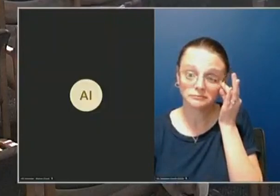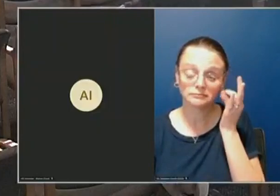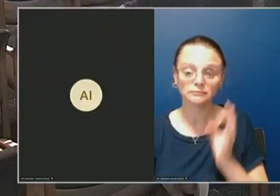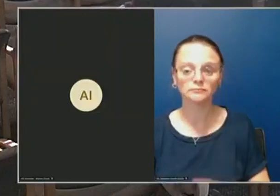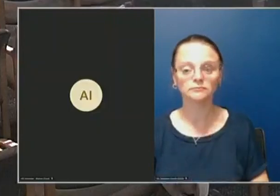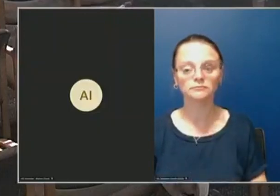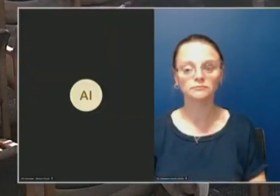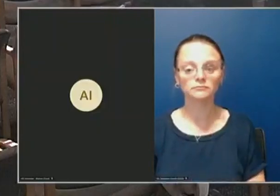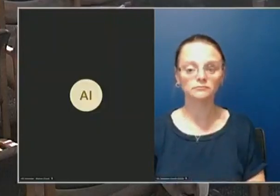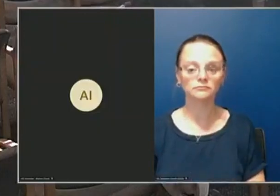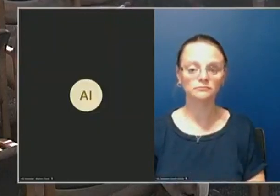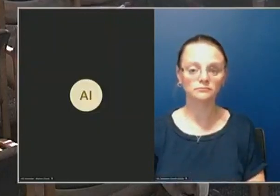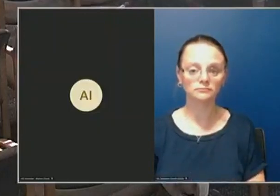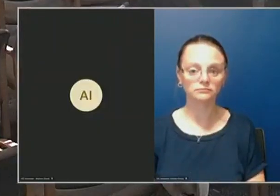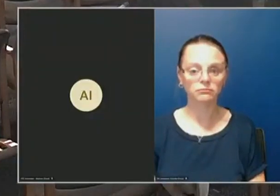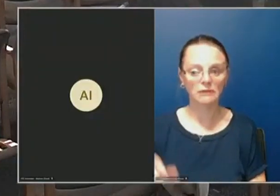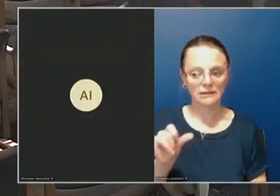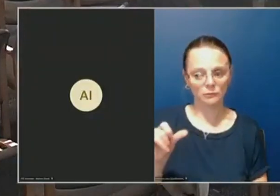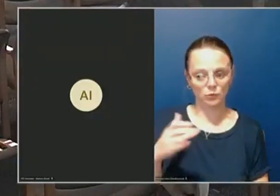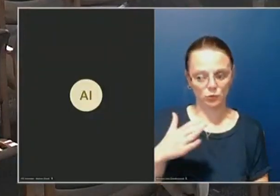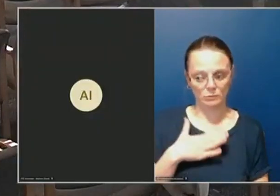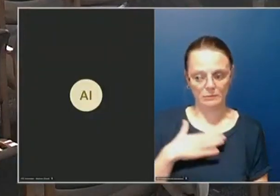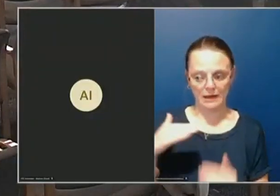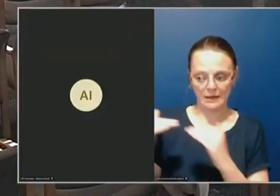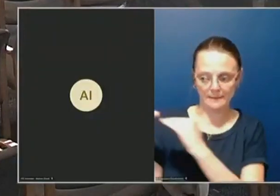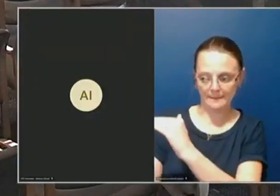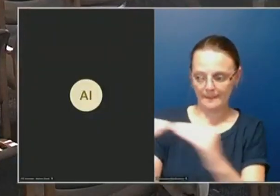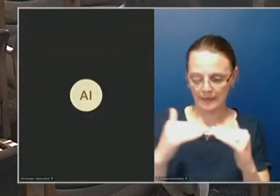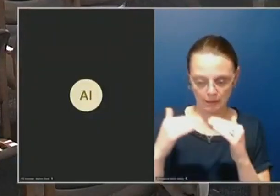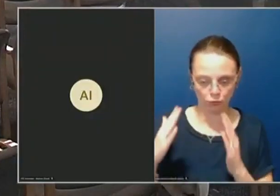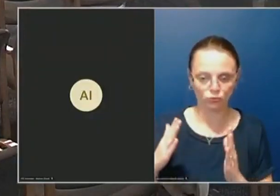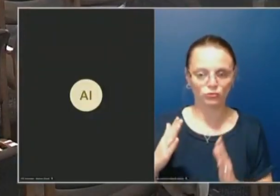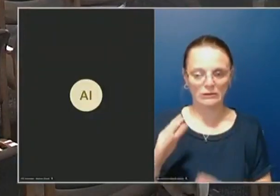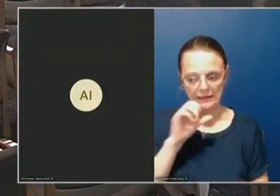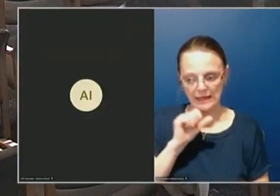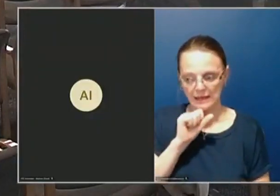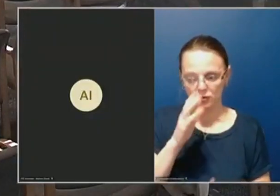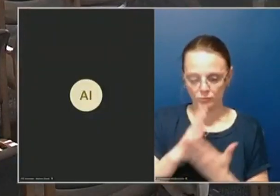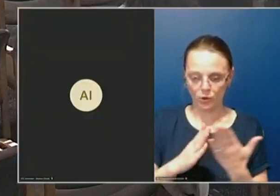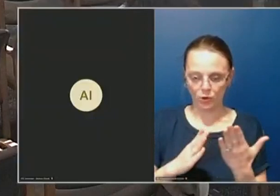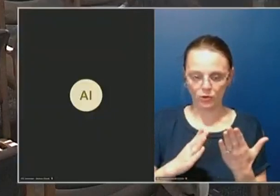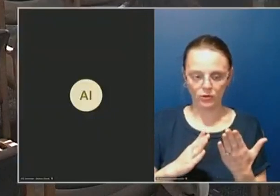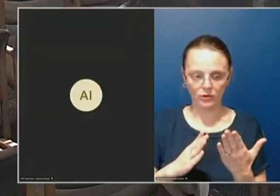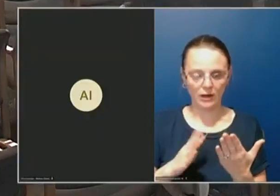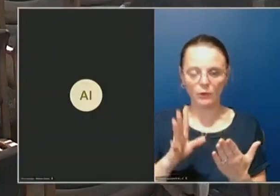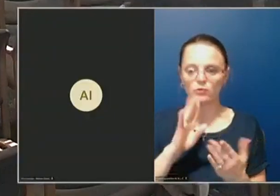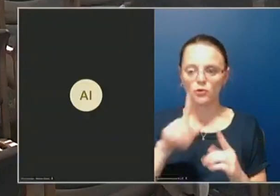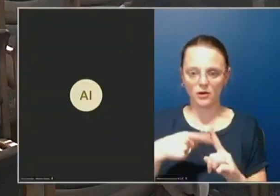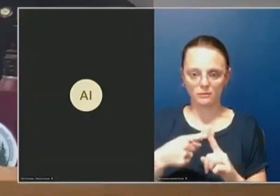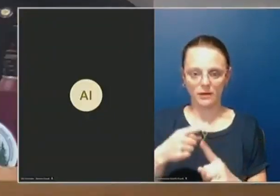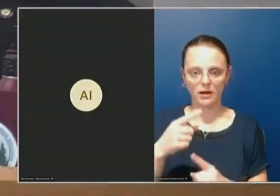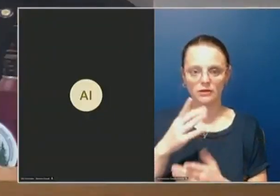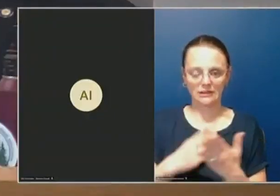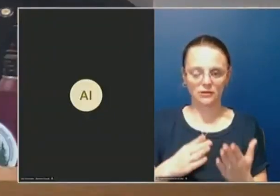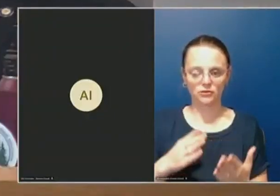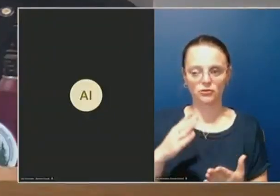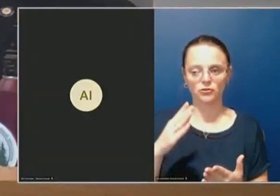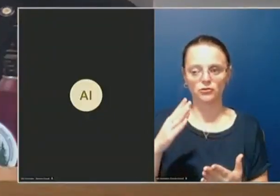Similar to my colleagues, the age, and I will specifically reference and only reference Section 24, the gender affirming